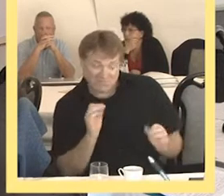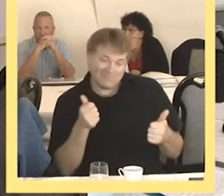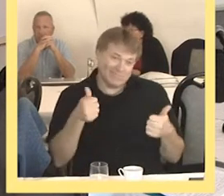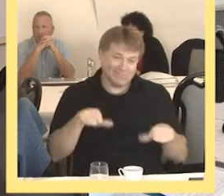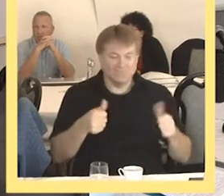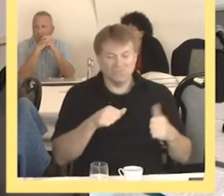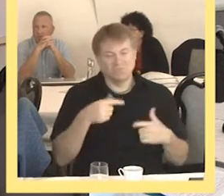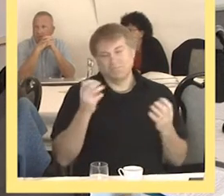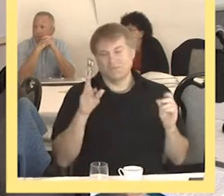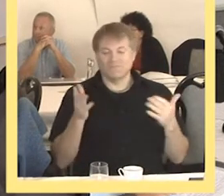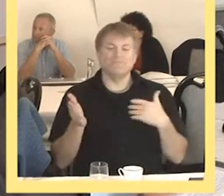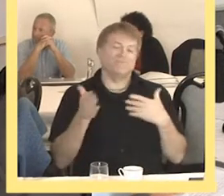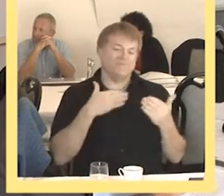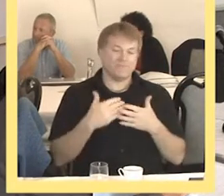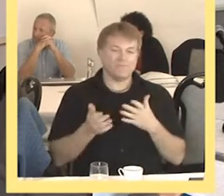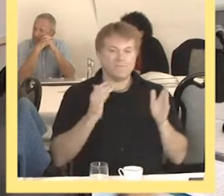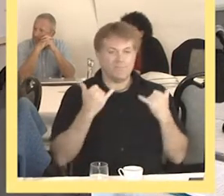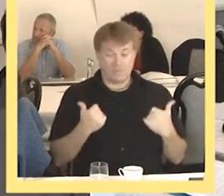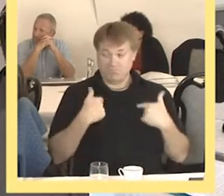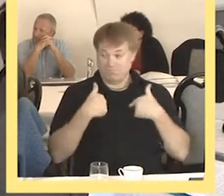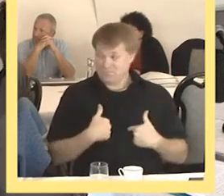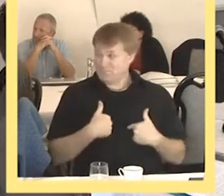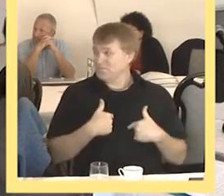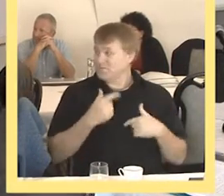Maybe I should start.